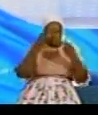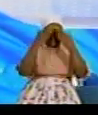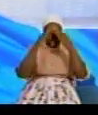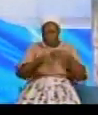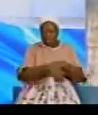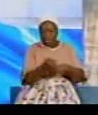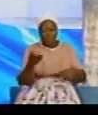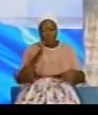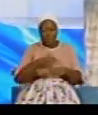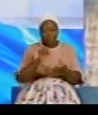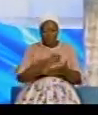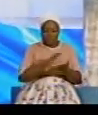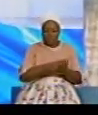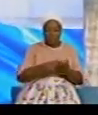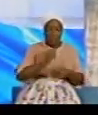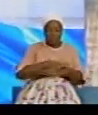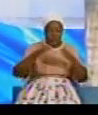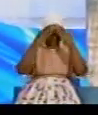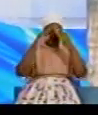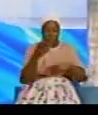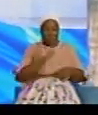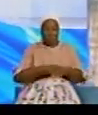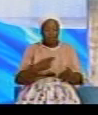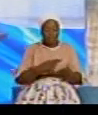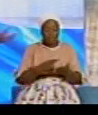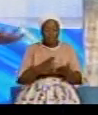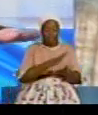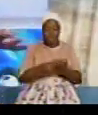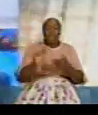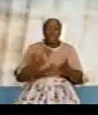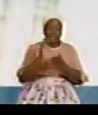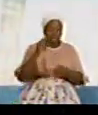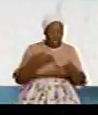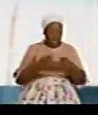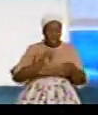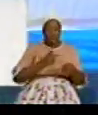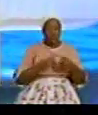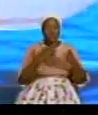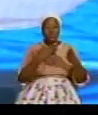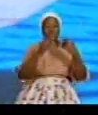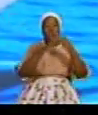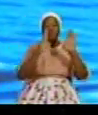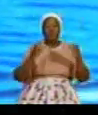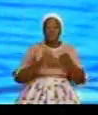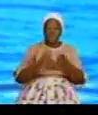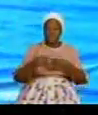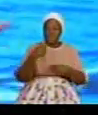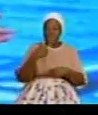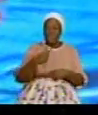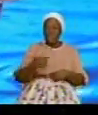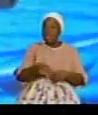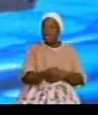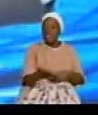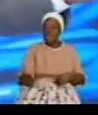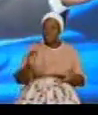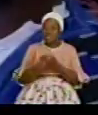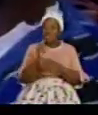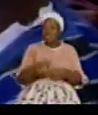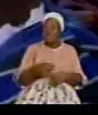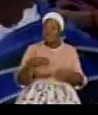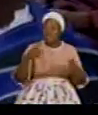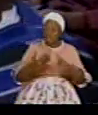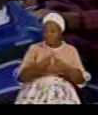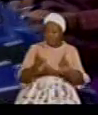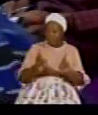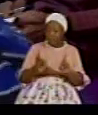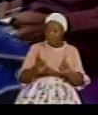the righteousness that will lead us to heaven. And if you don't say anything that is different from what they have